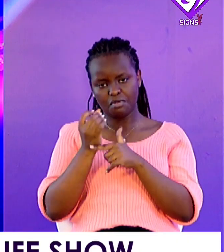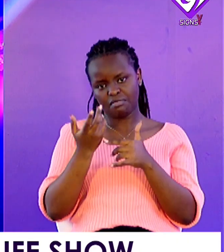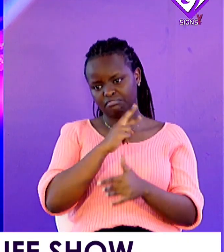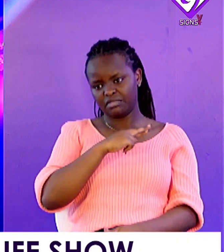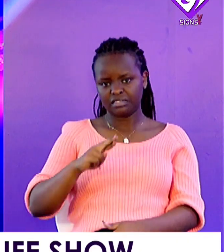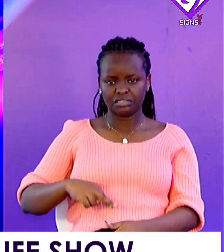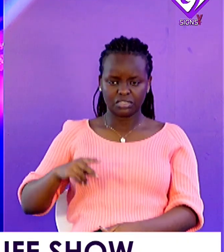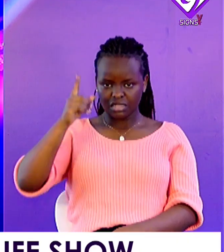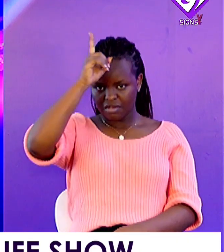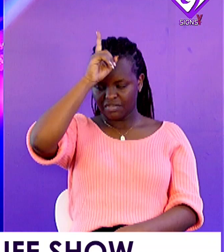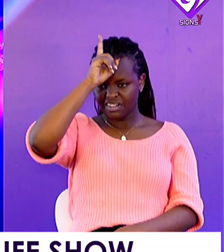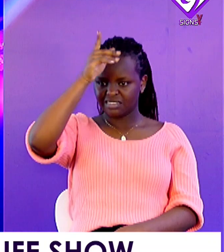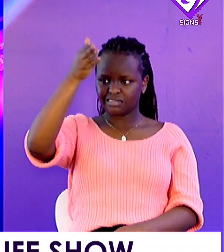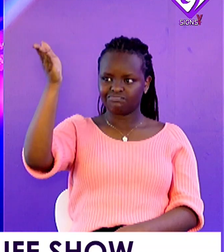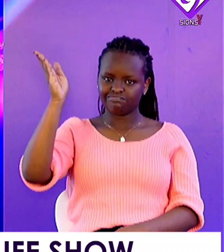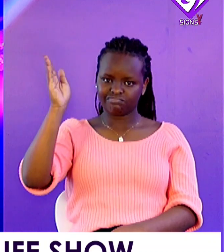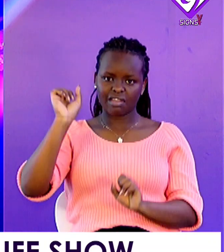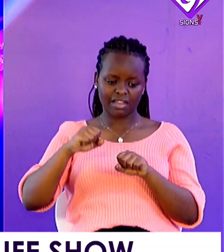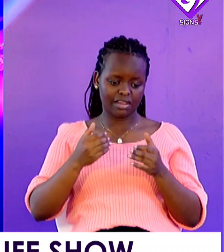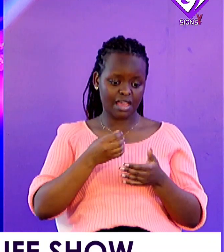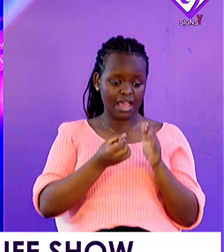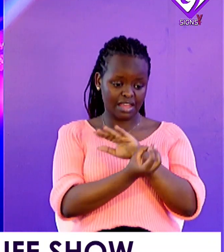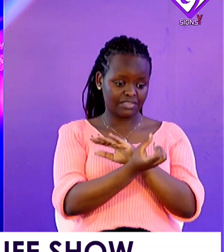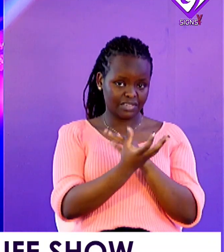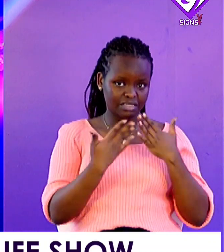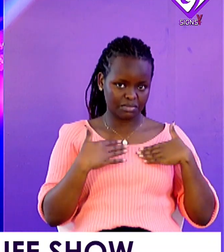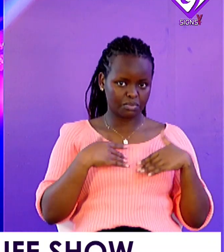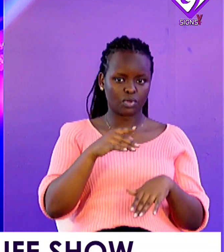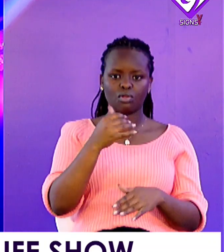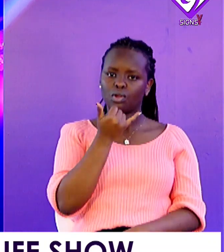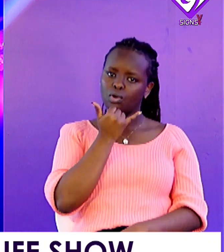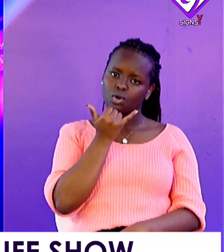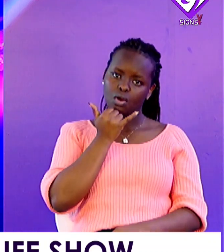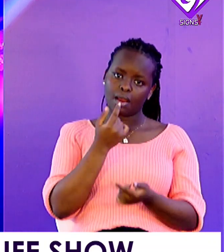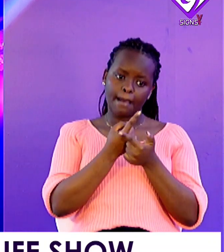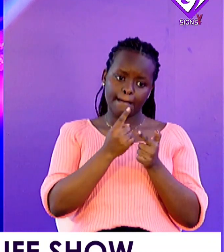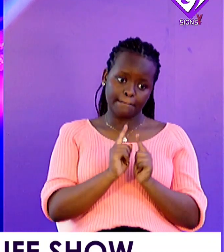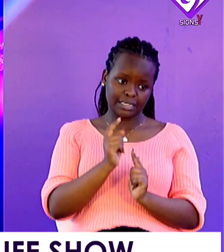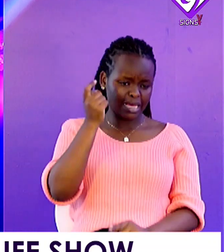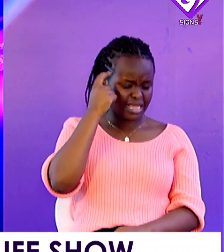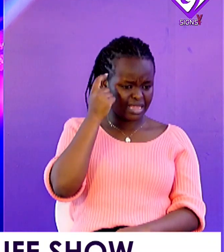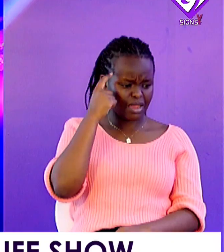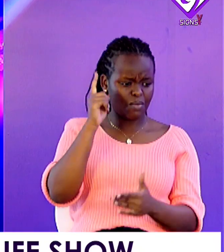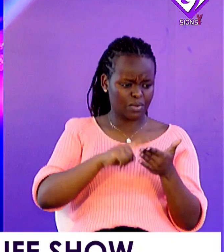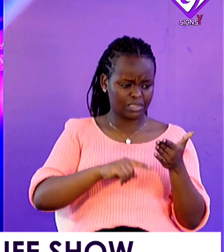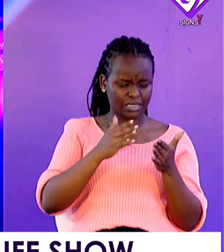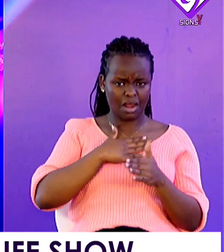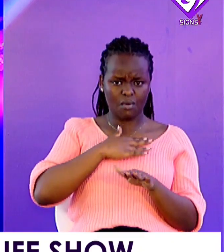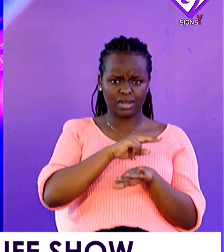the rural areas that may advise people wrongly. But I think in our